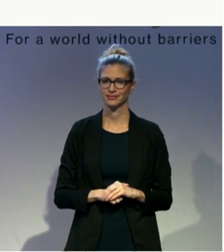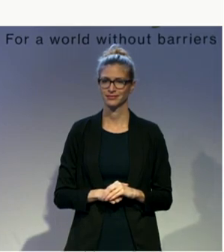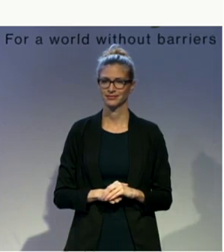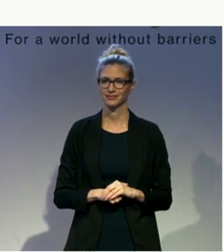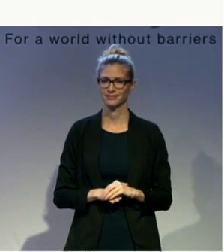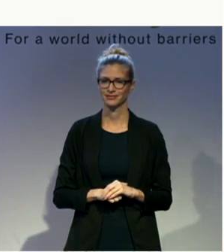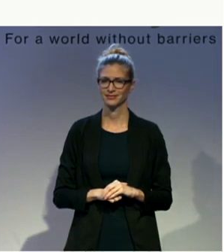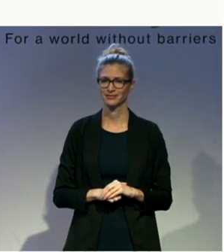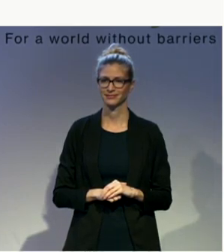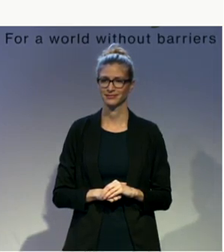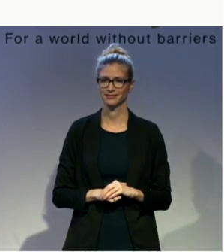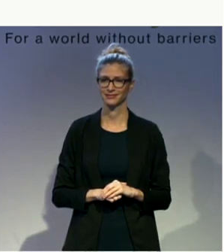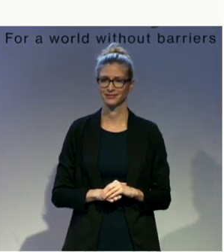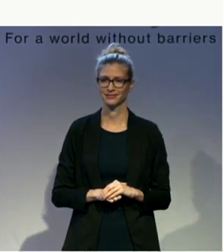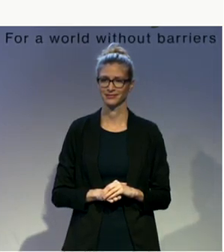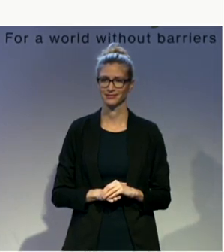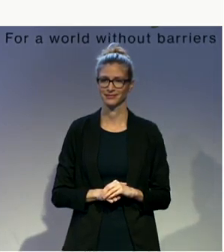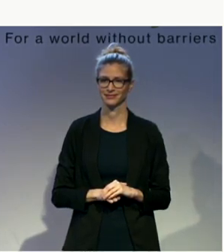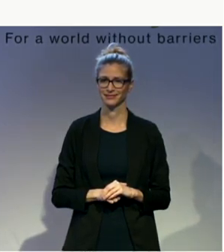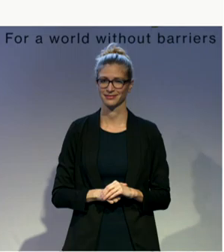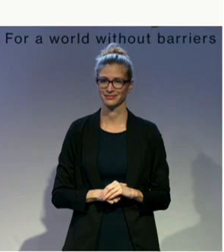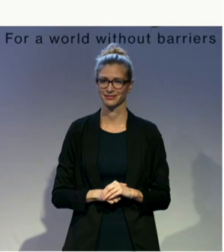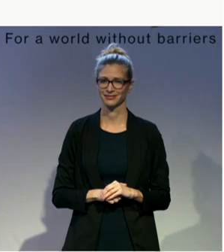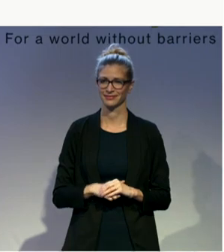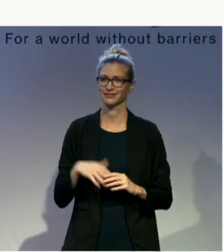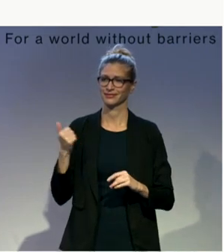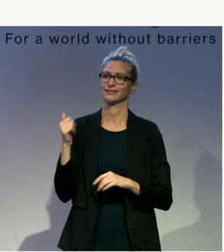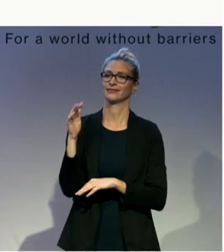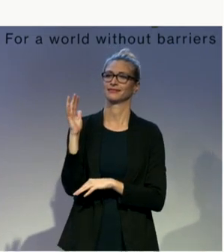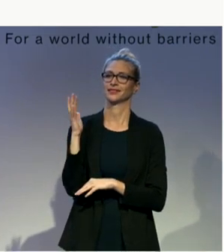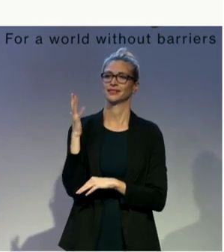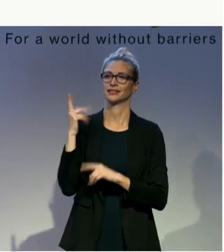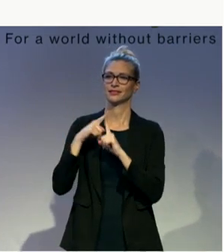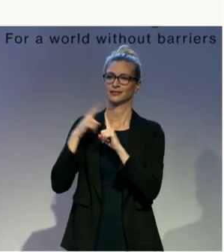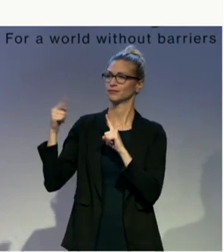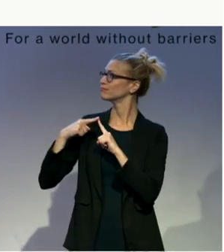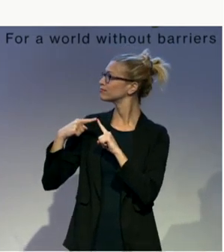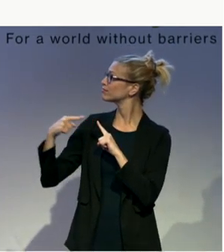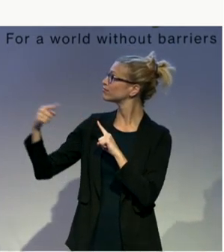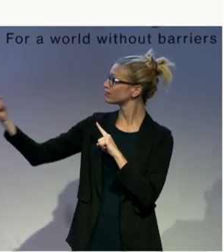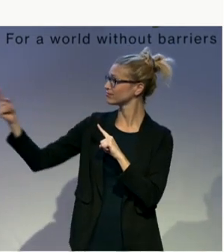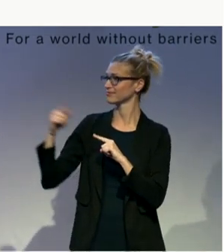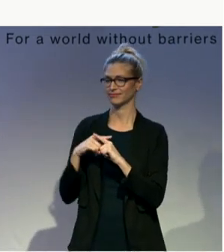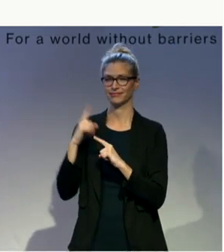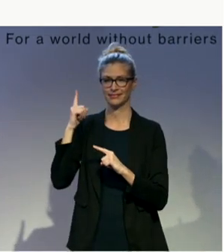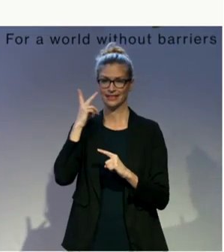Have to move to the camera. Hello.